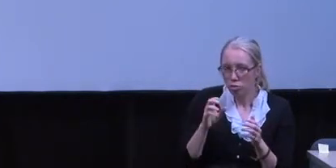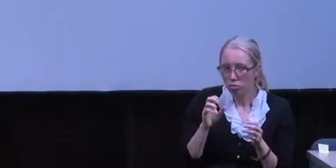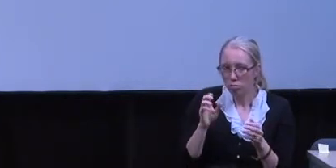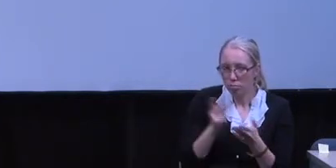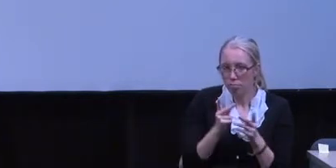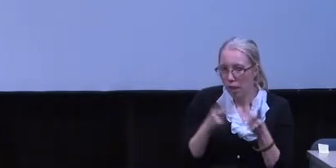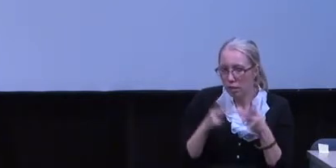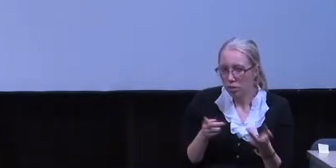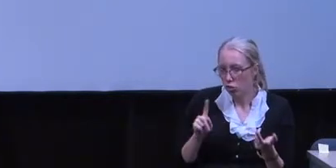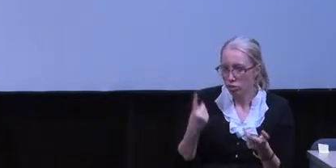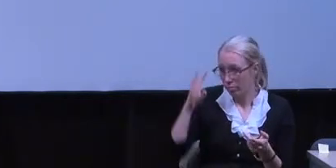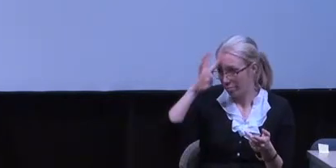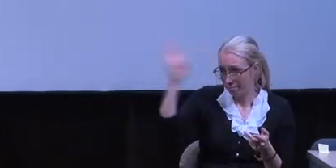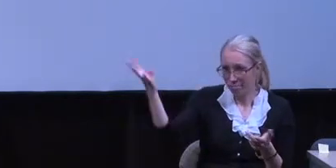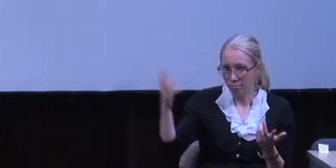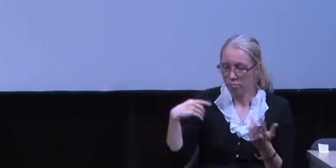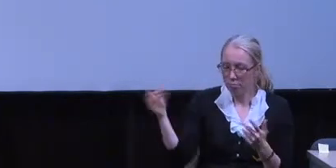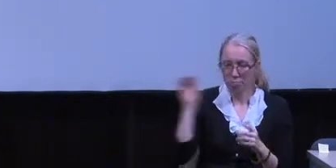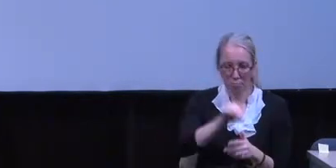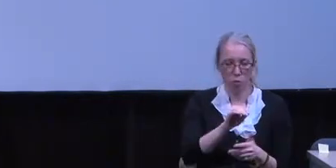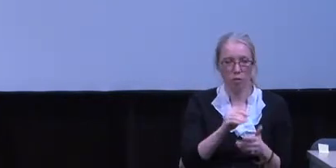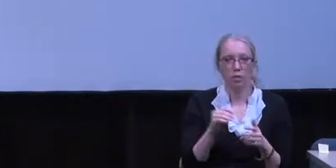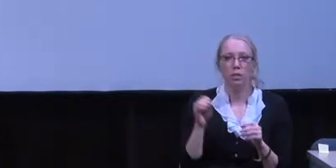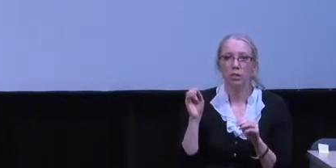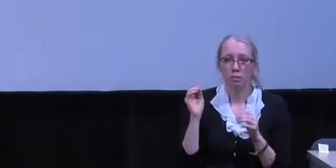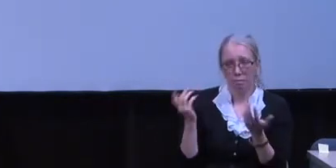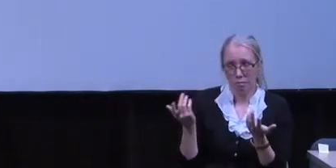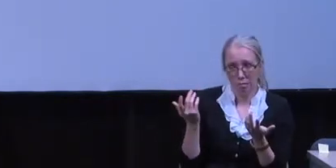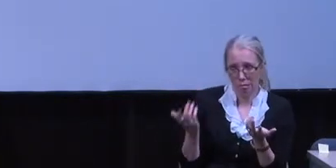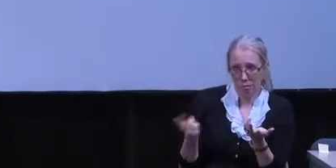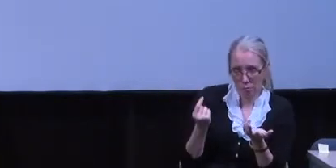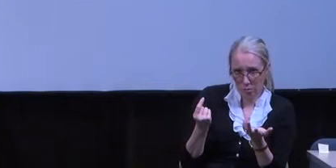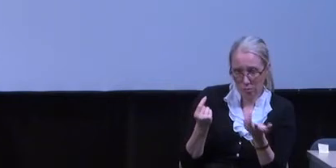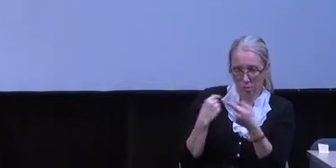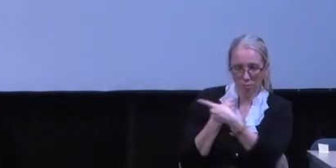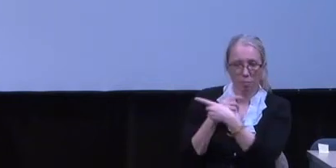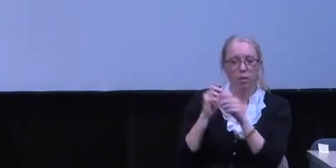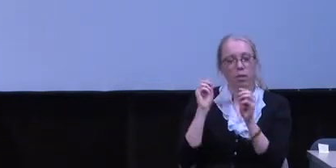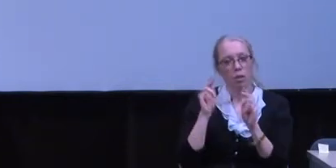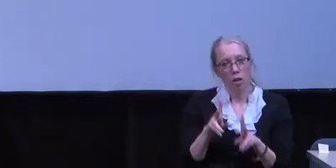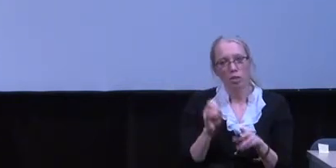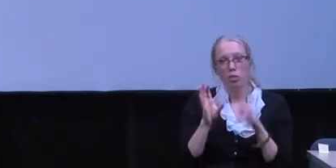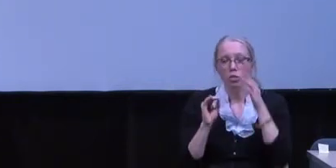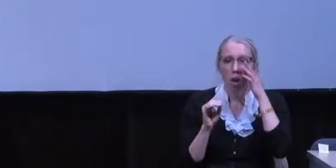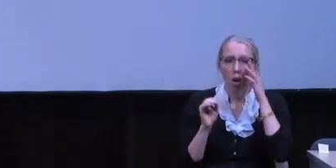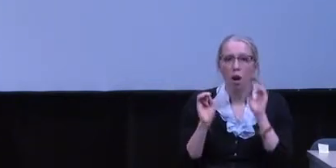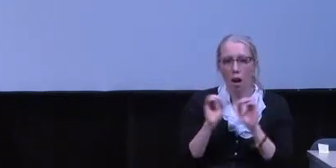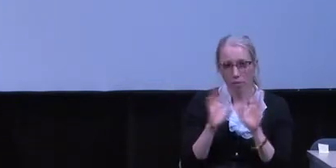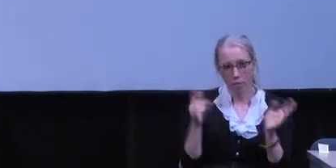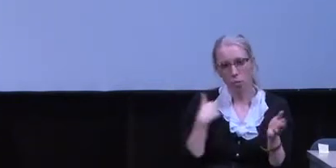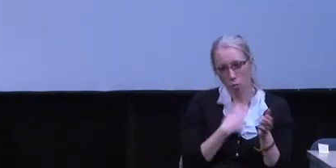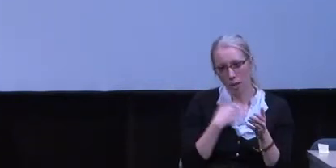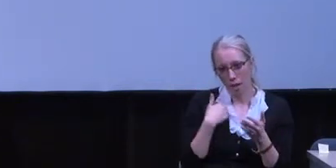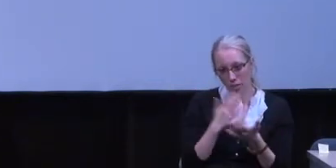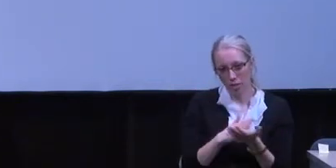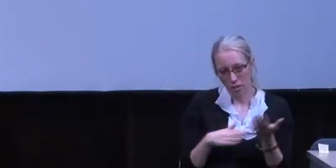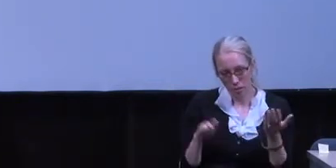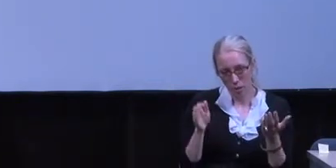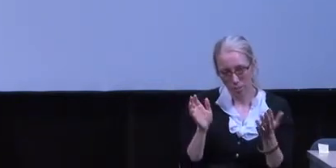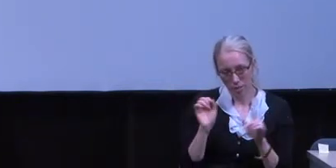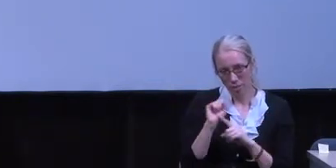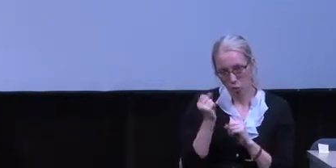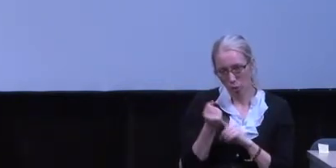Okay. So here's the thing. So obviously circumstances we need to work around, right? We need to do